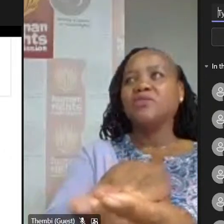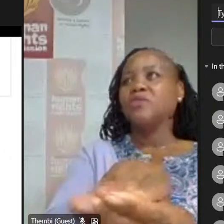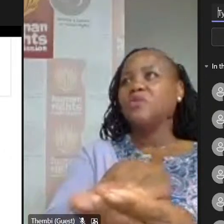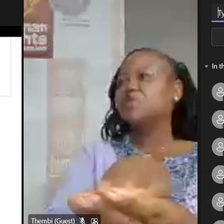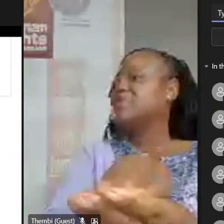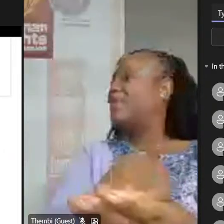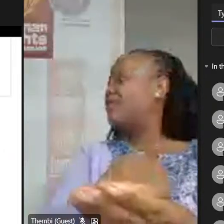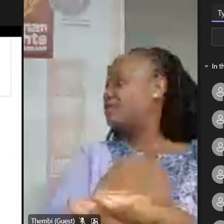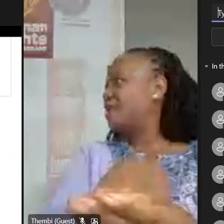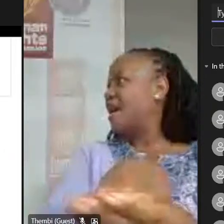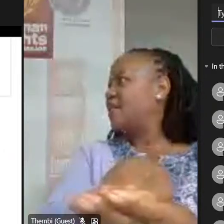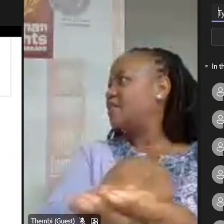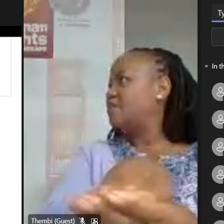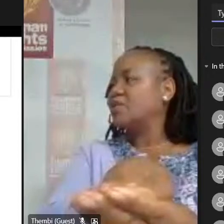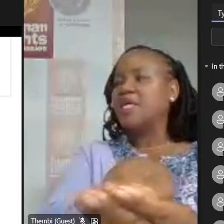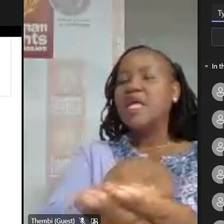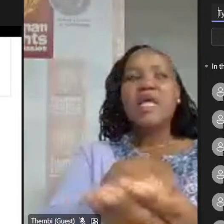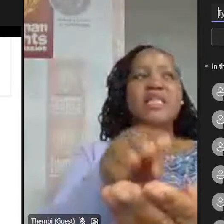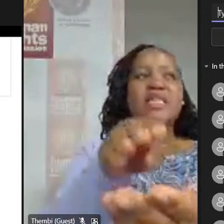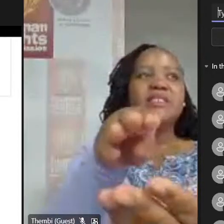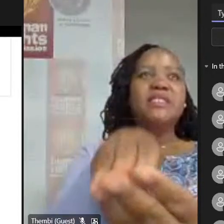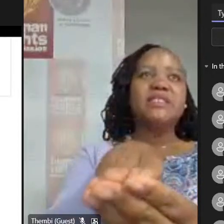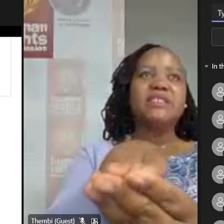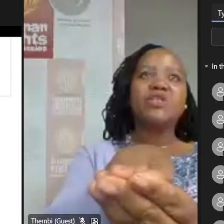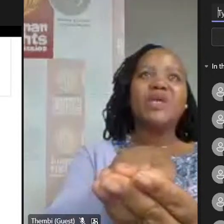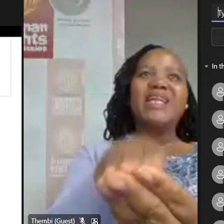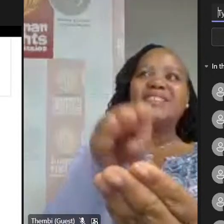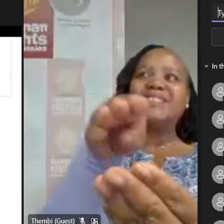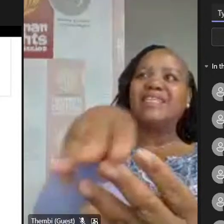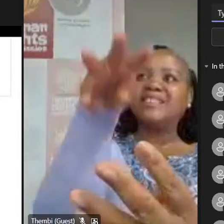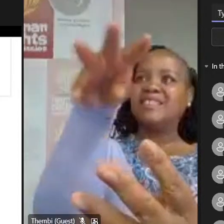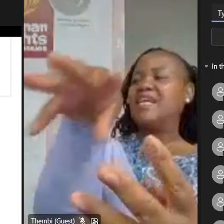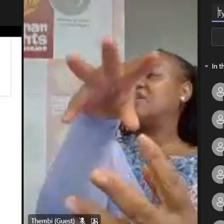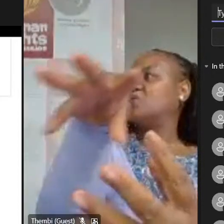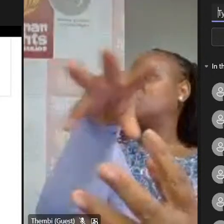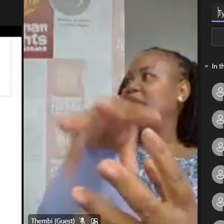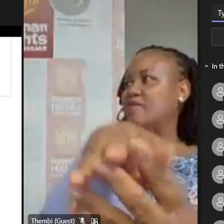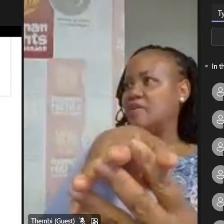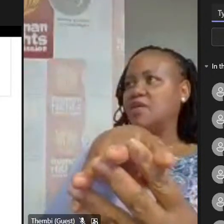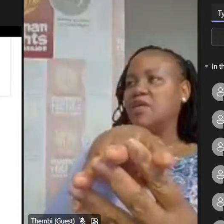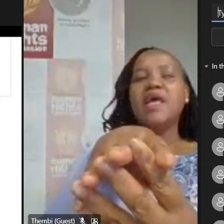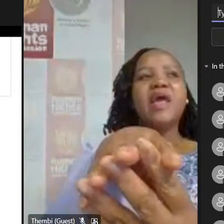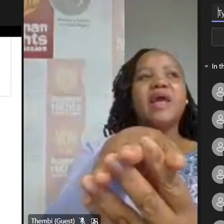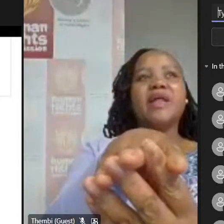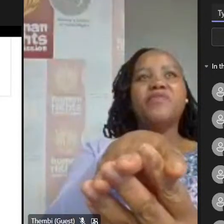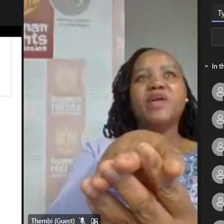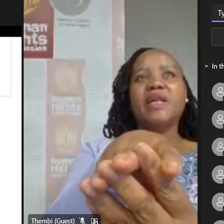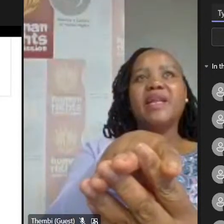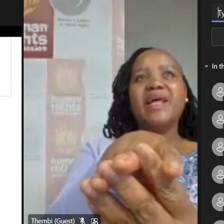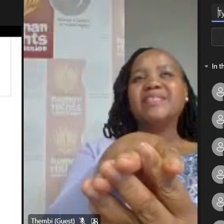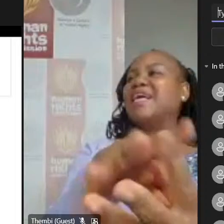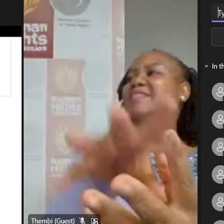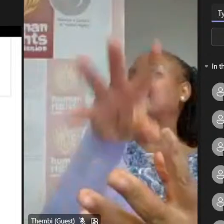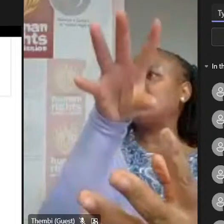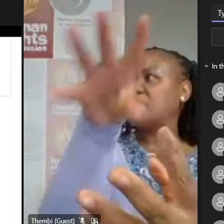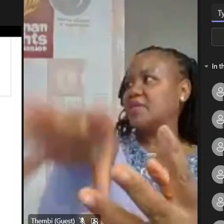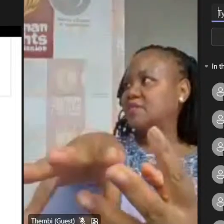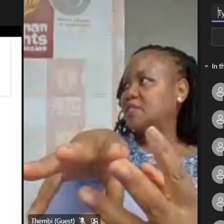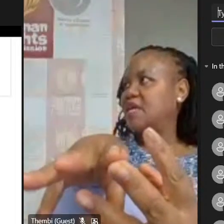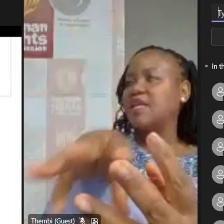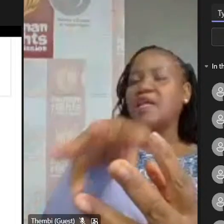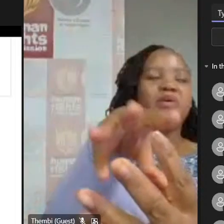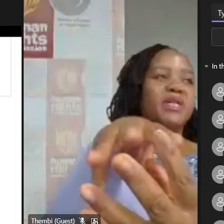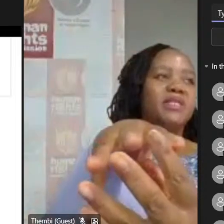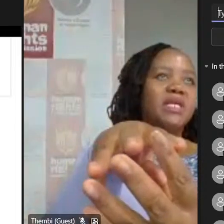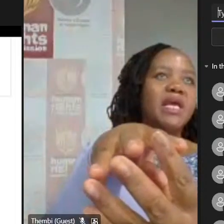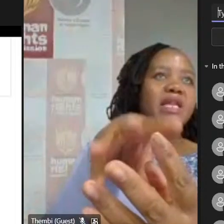why schools should be left behind because these things actually start at school level. And I think learners are suppressed